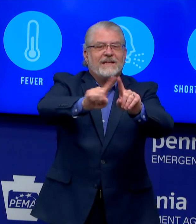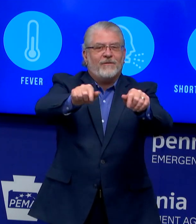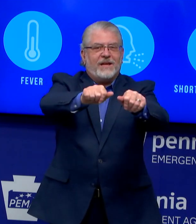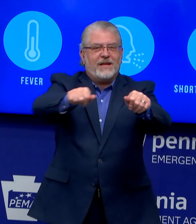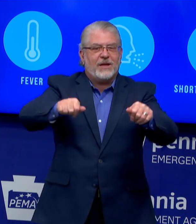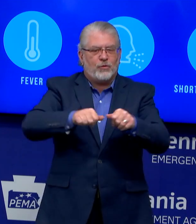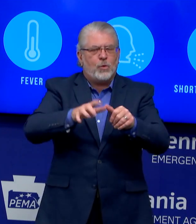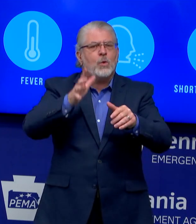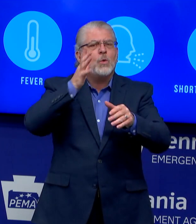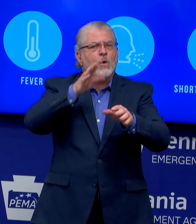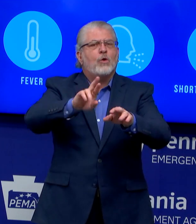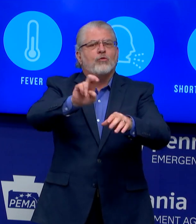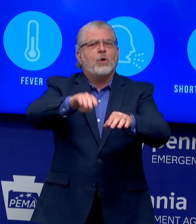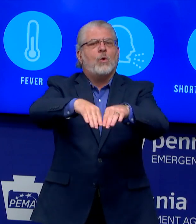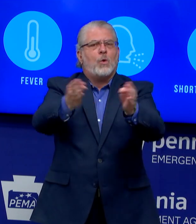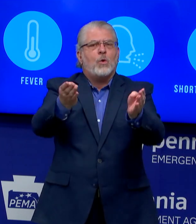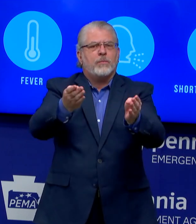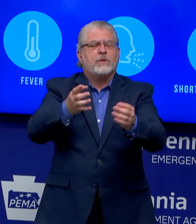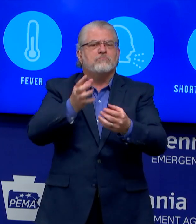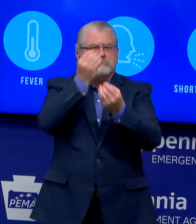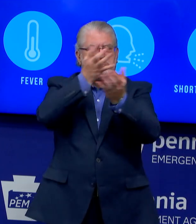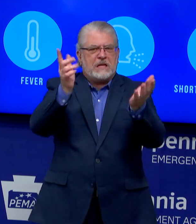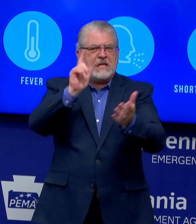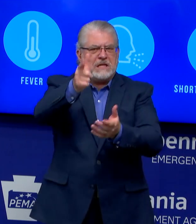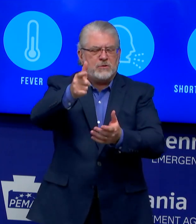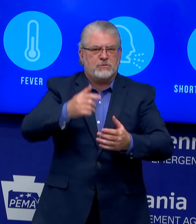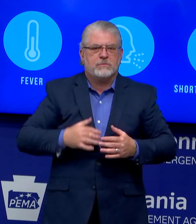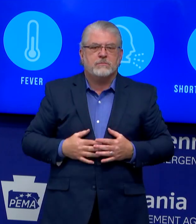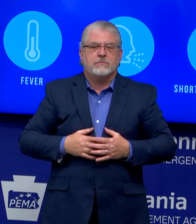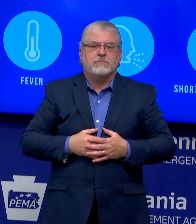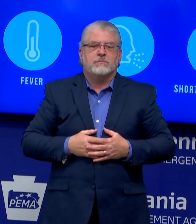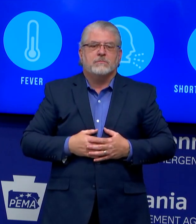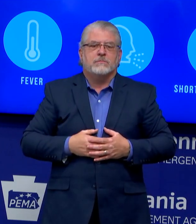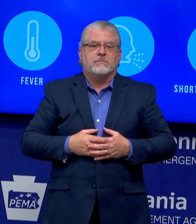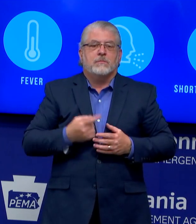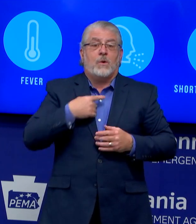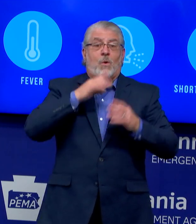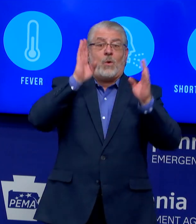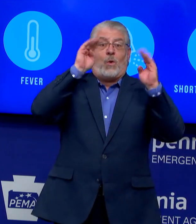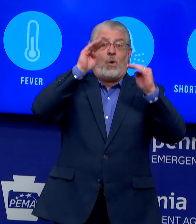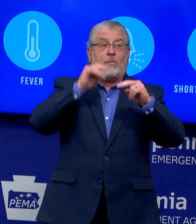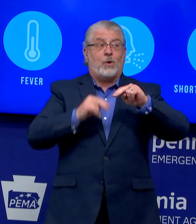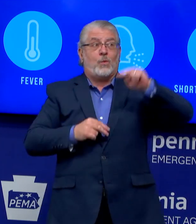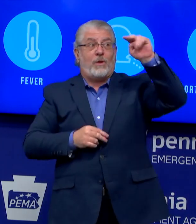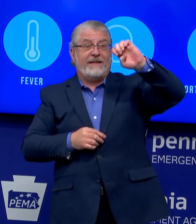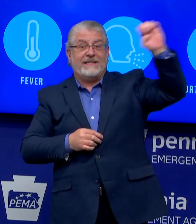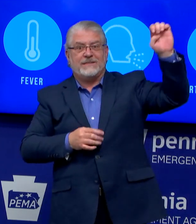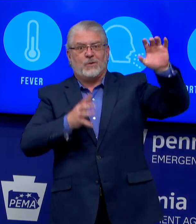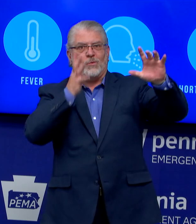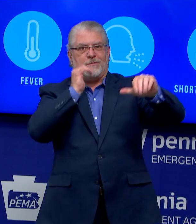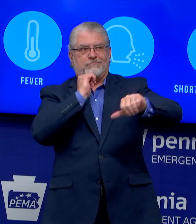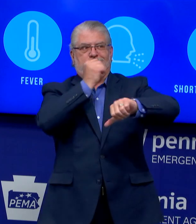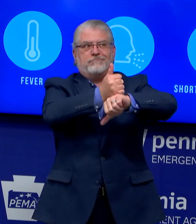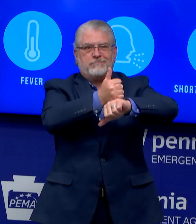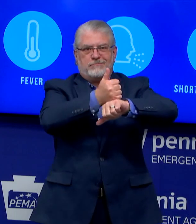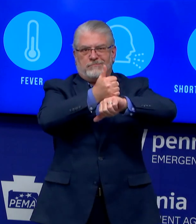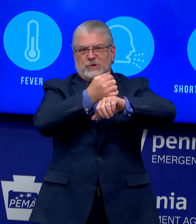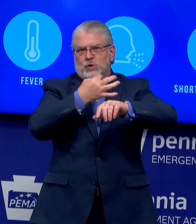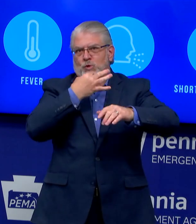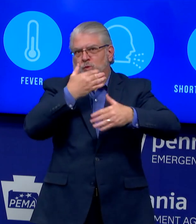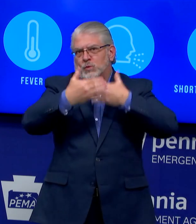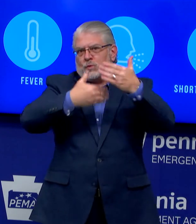reopen. And then we're hoping to have another testing site in the Northeast. So we're really trying to expand testing as much as